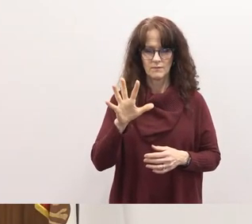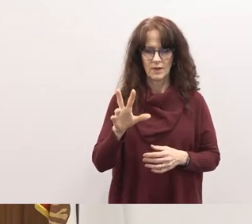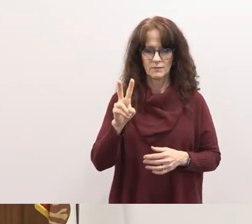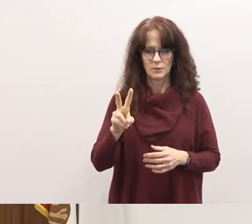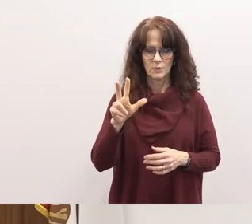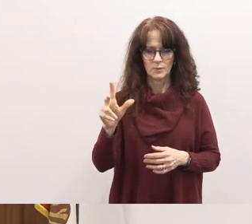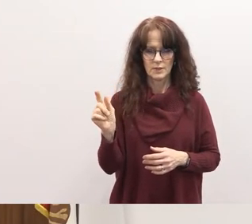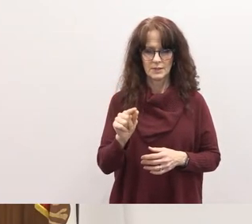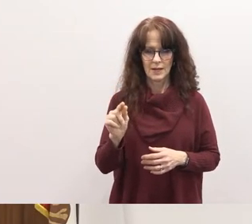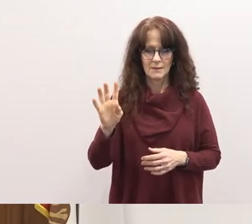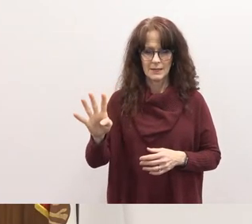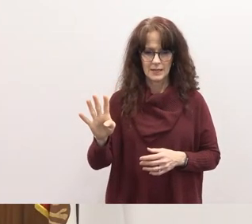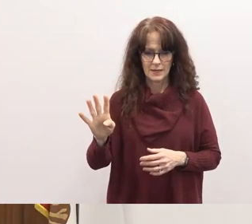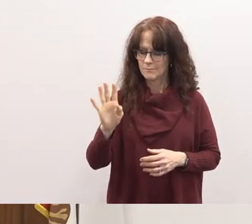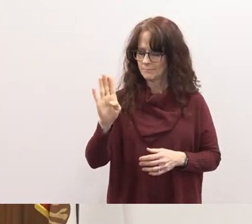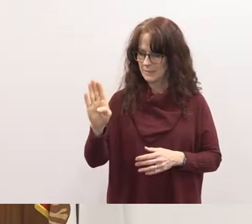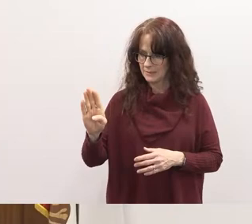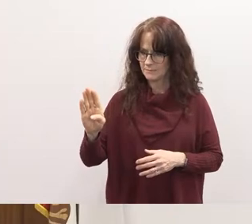031523-B,